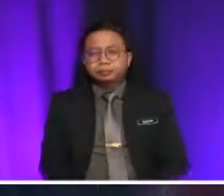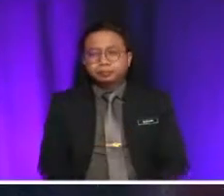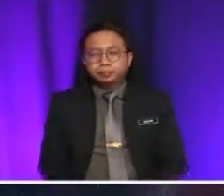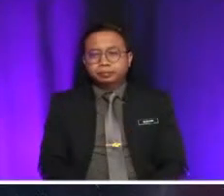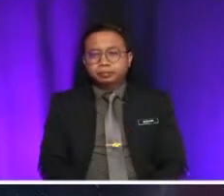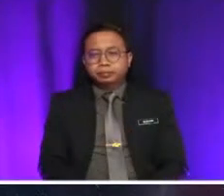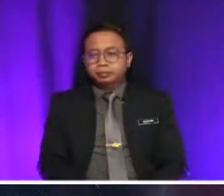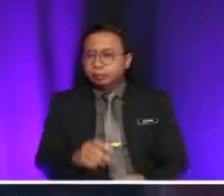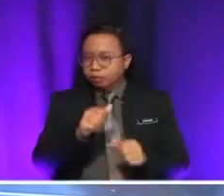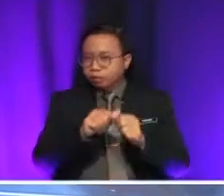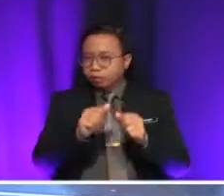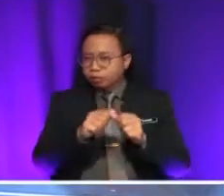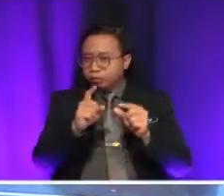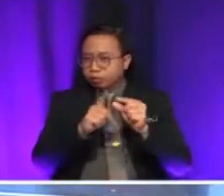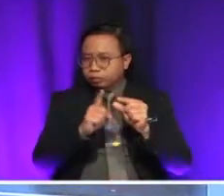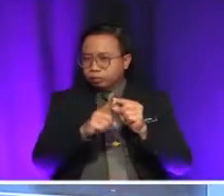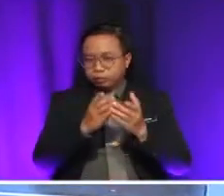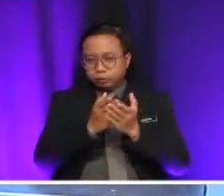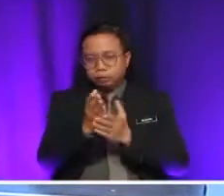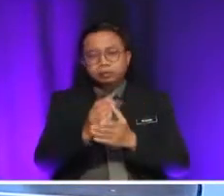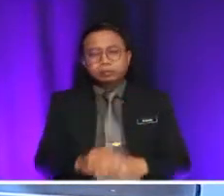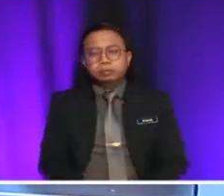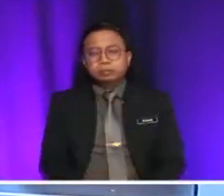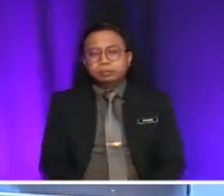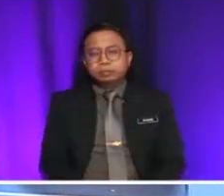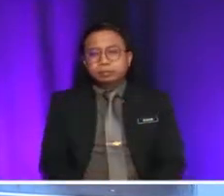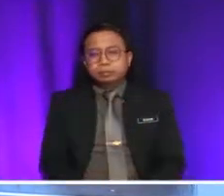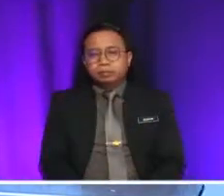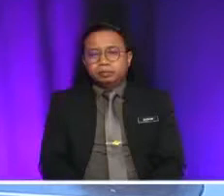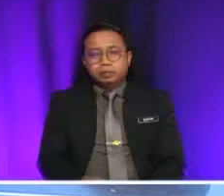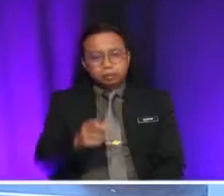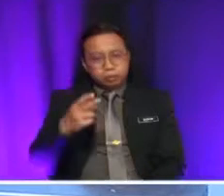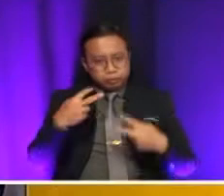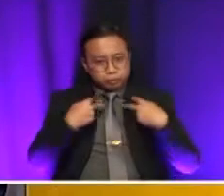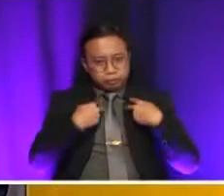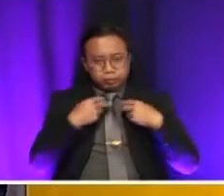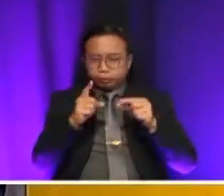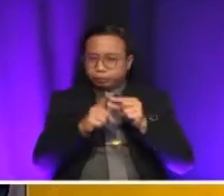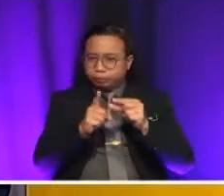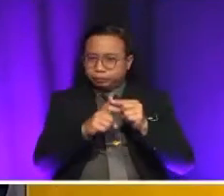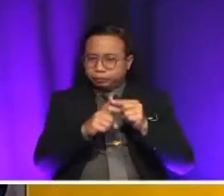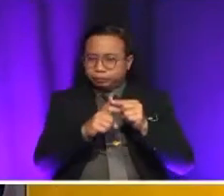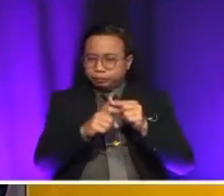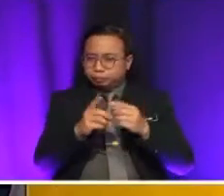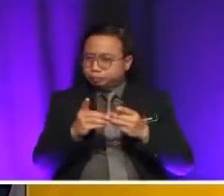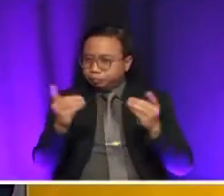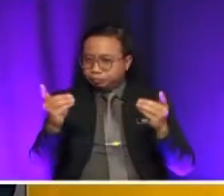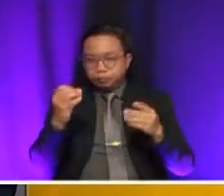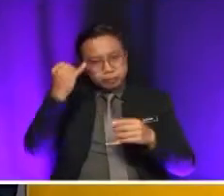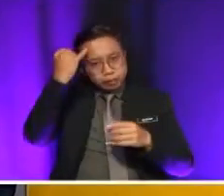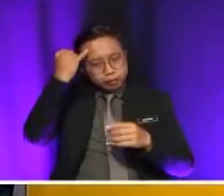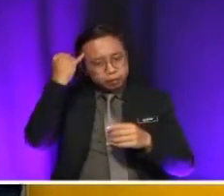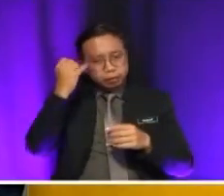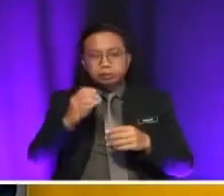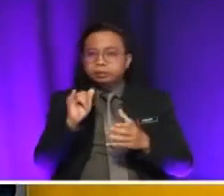Replacing each word, or is it always straightforward like this? At times, you have words which means different ideas. But